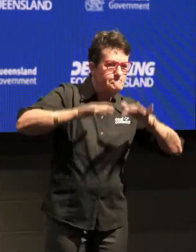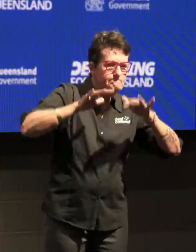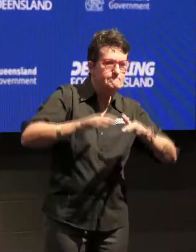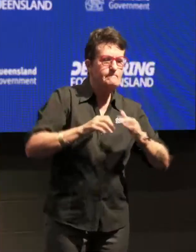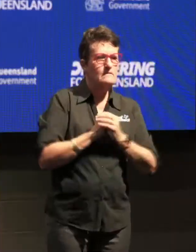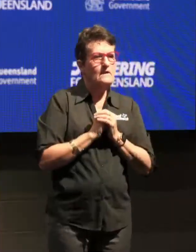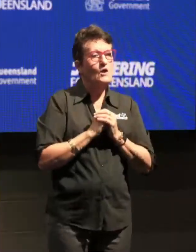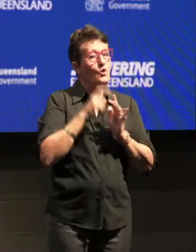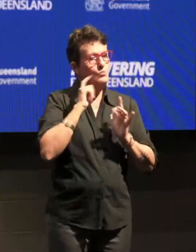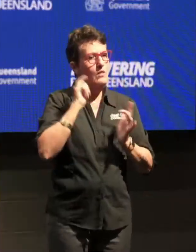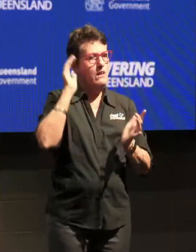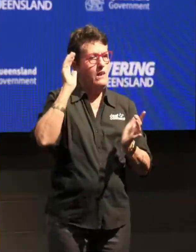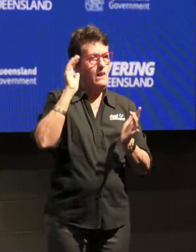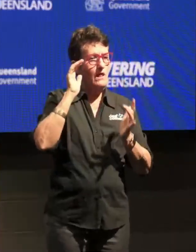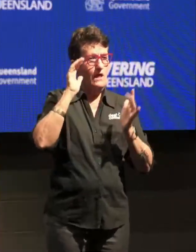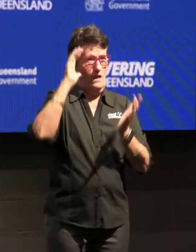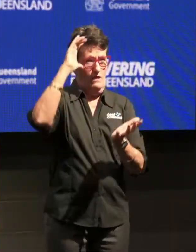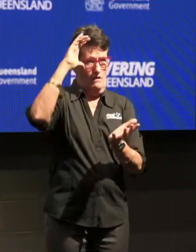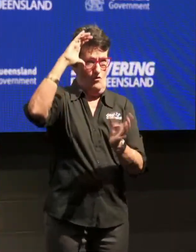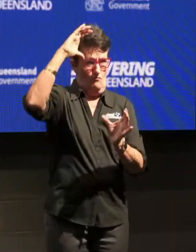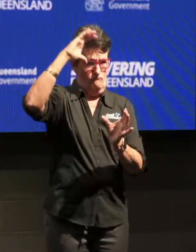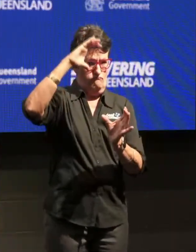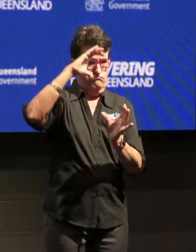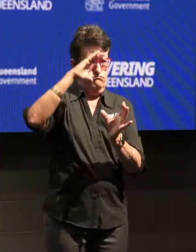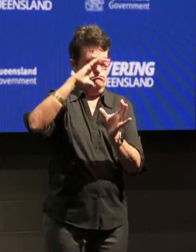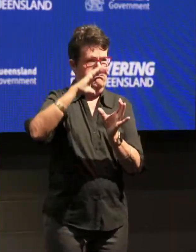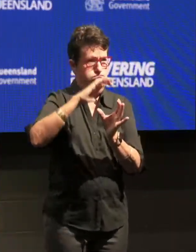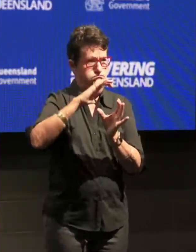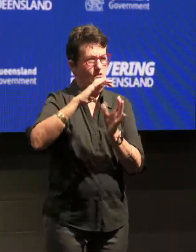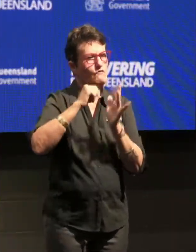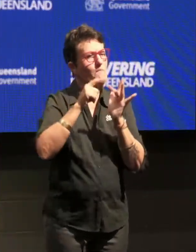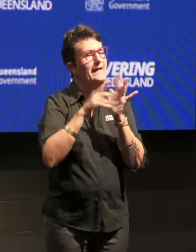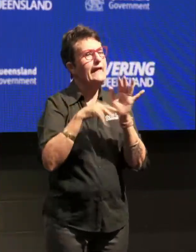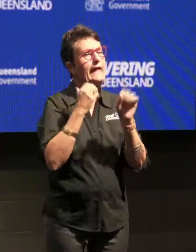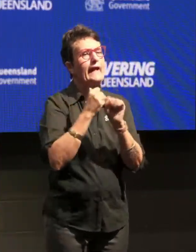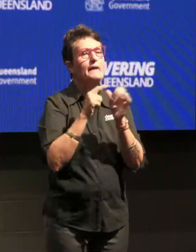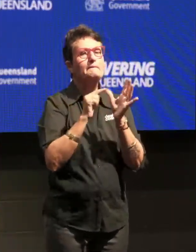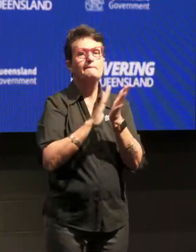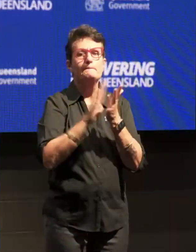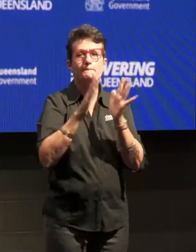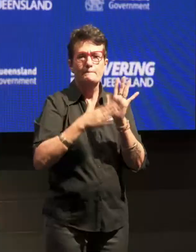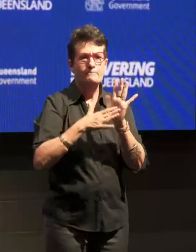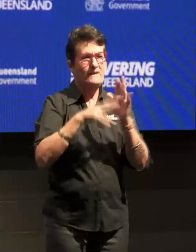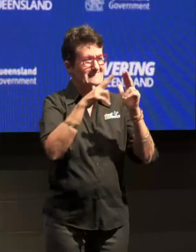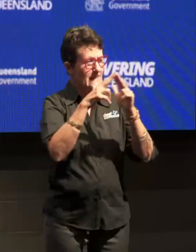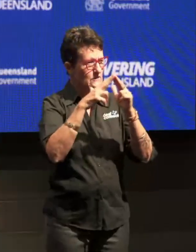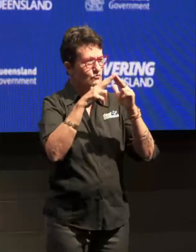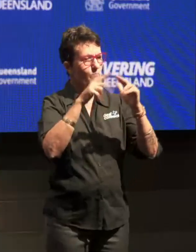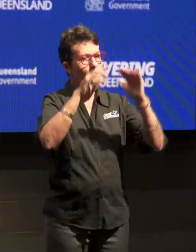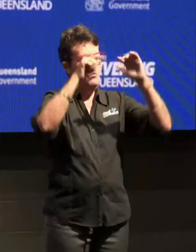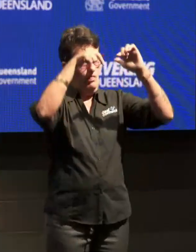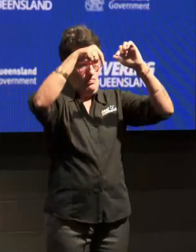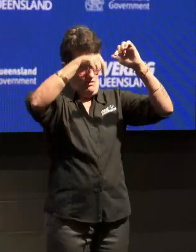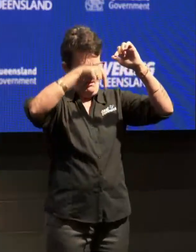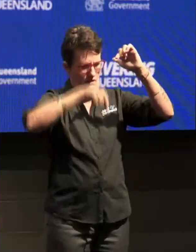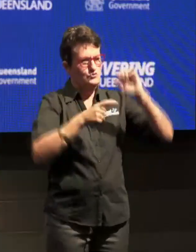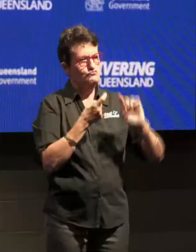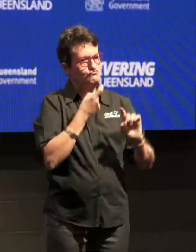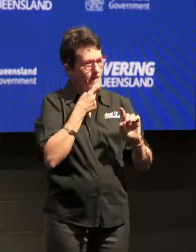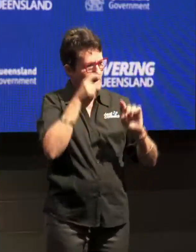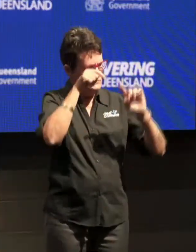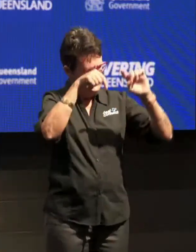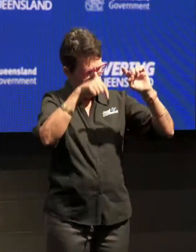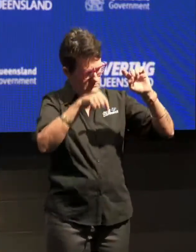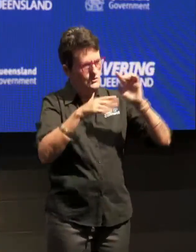does contract from that far north coast. So it might contract from areas like Ingham and Townsville and continue down the coast towards Rocky and